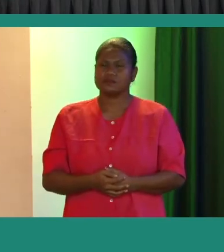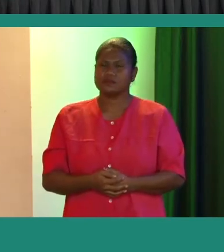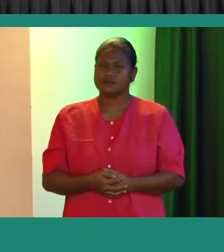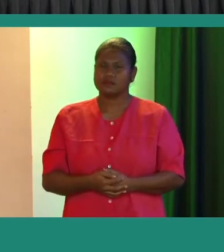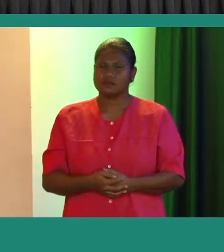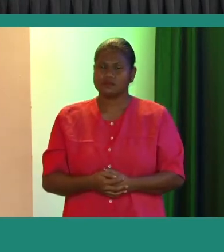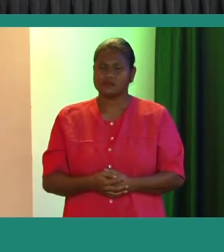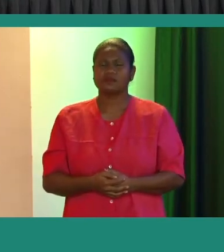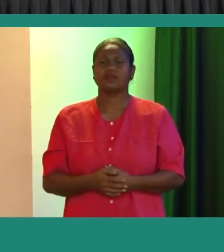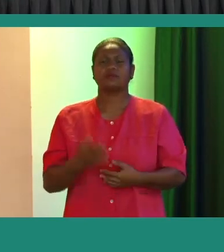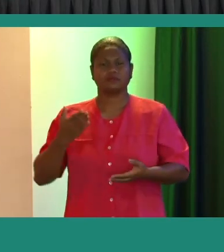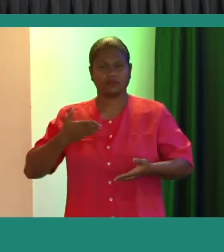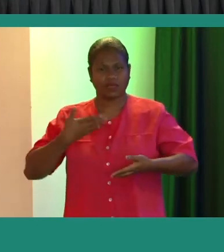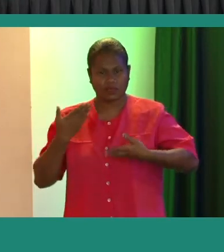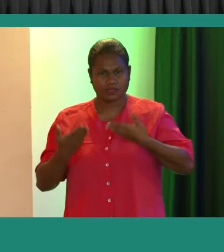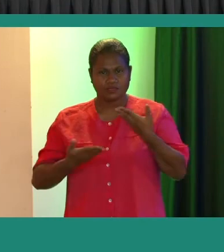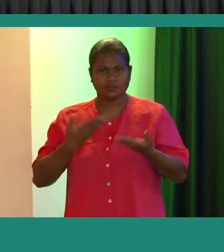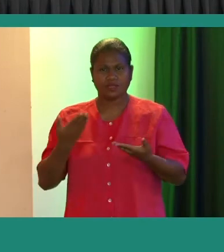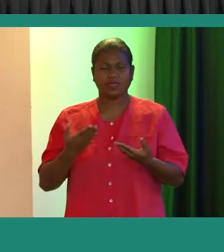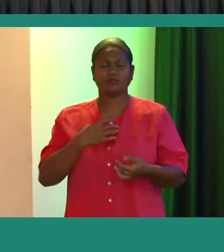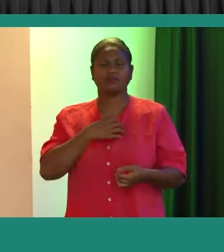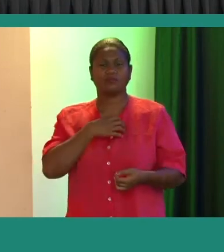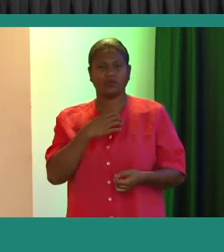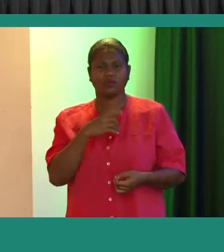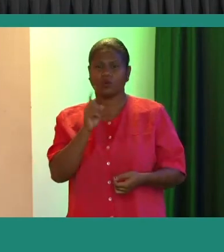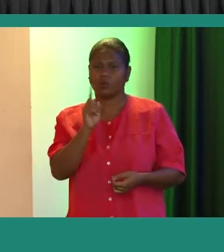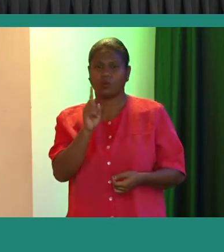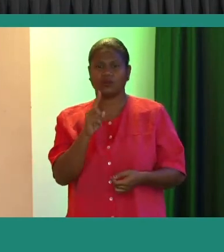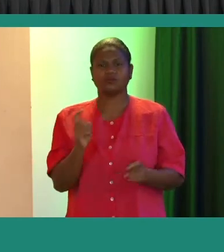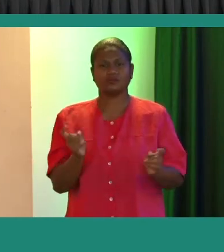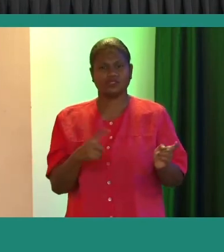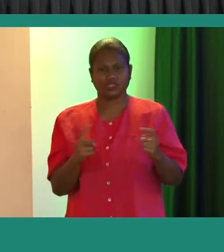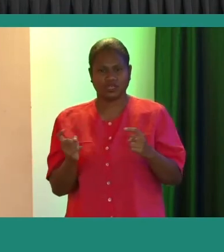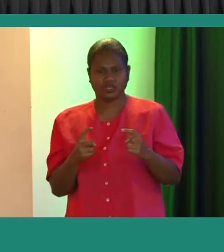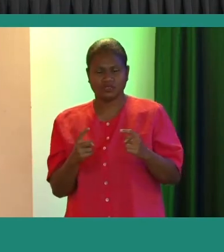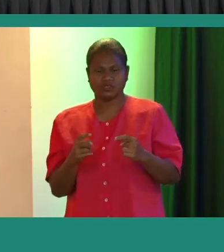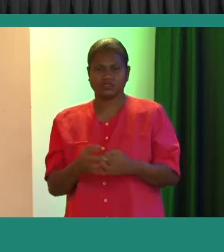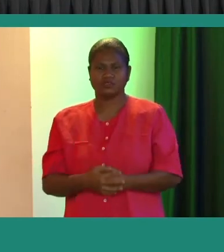elaborate on what the issues are, what the challenges are.